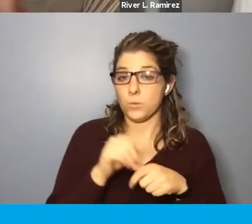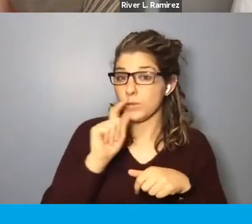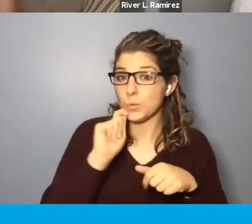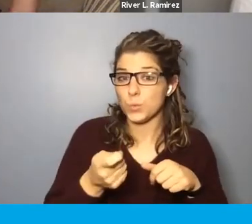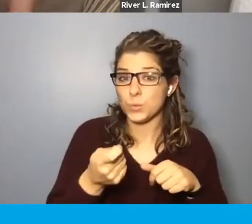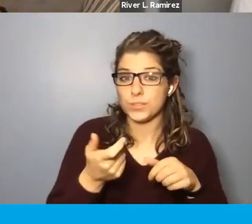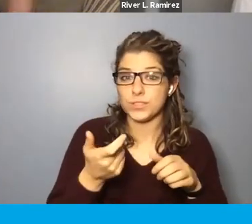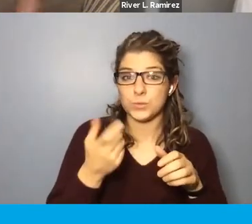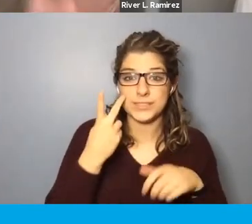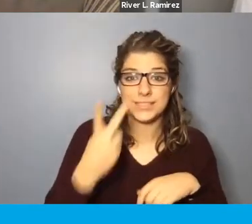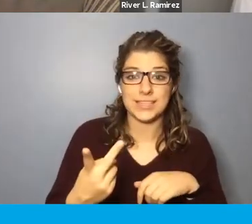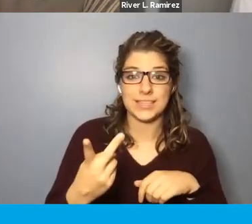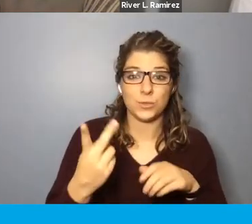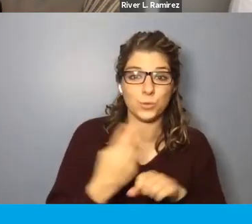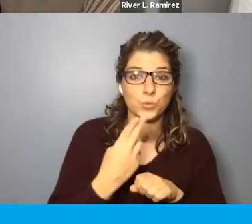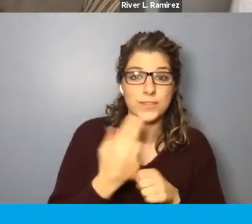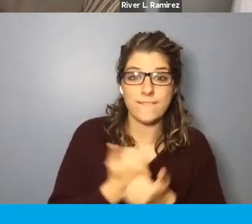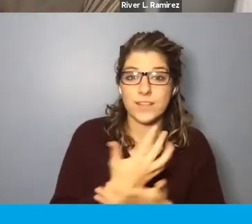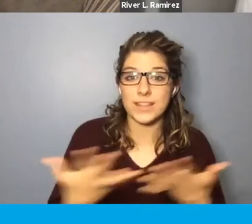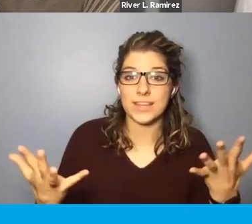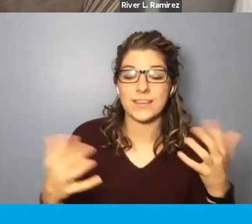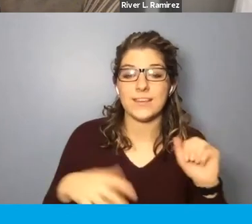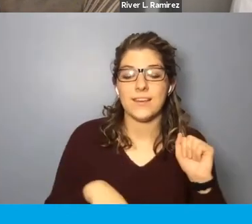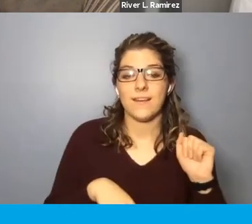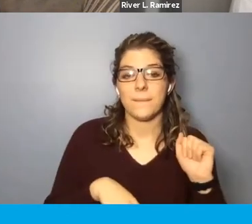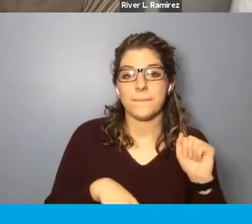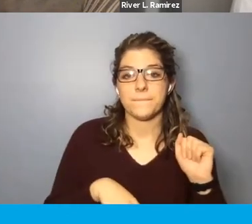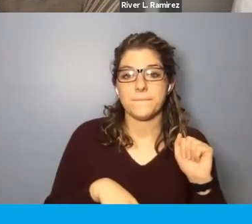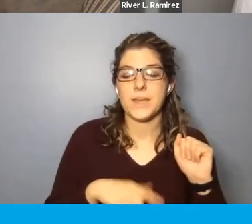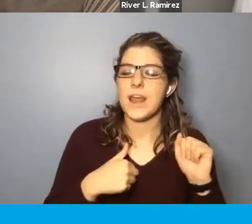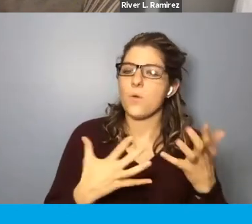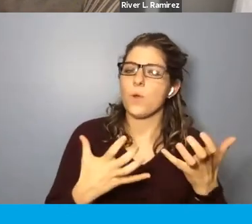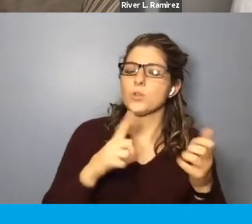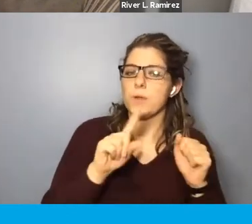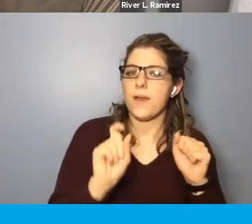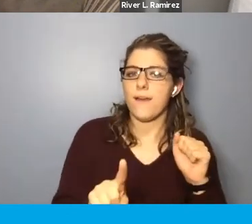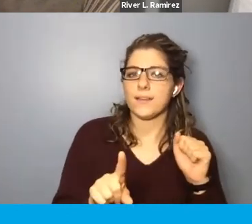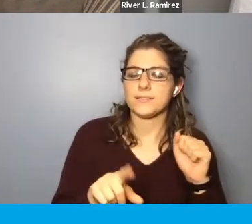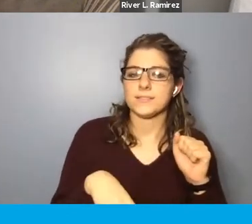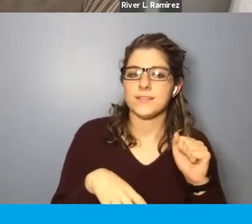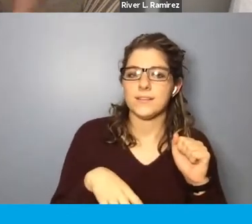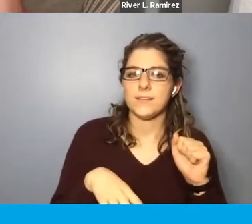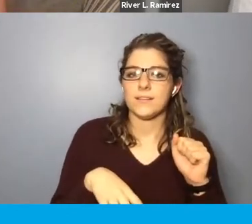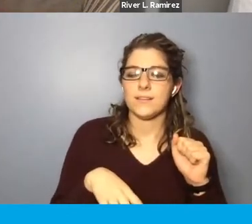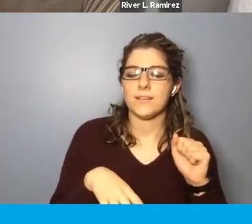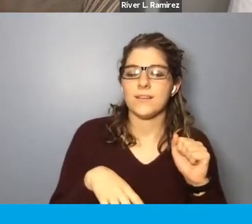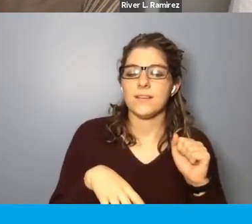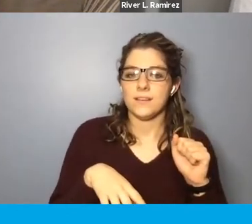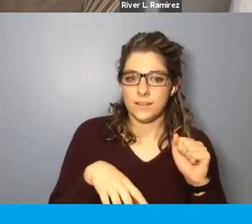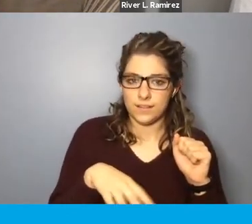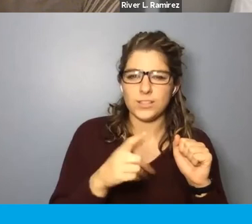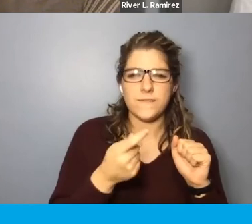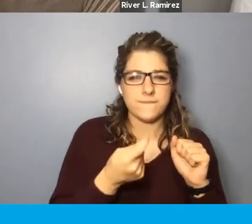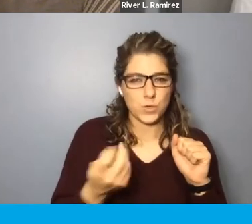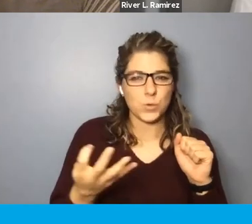get to see you use everything. And I wanted to ask, you know, there's a few